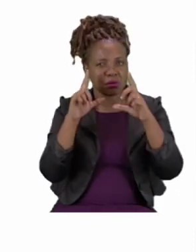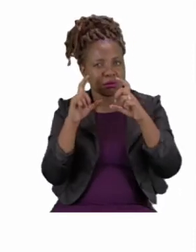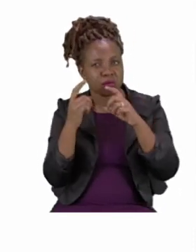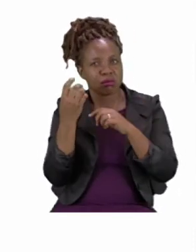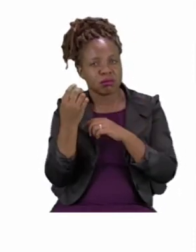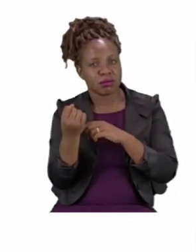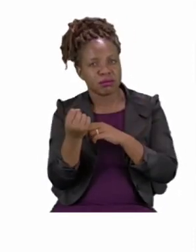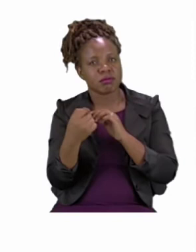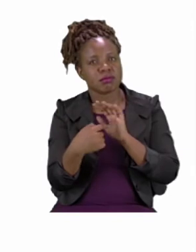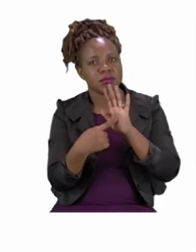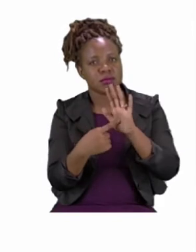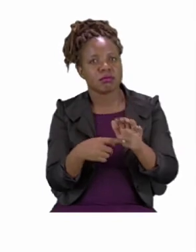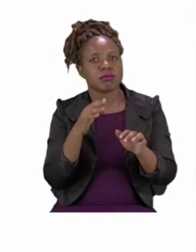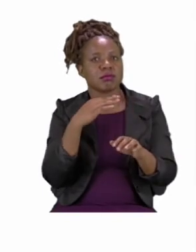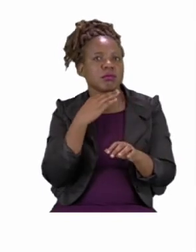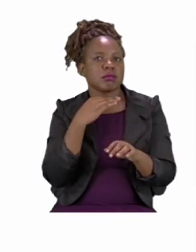story as well.